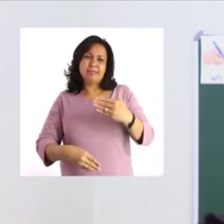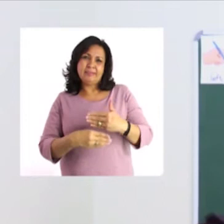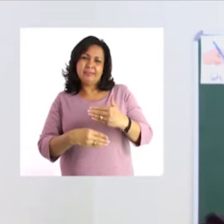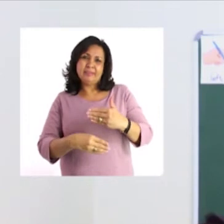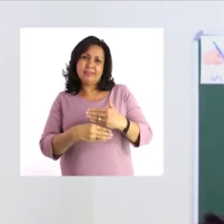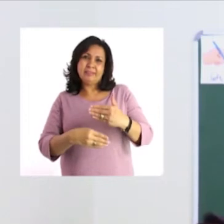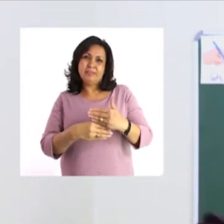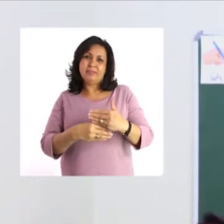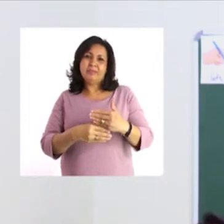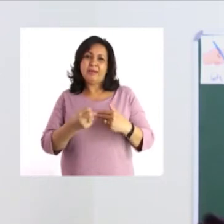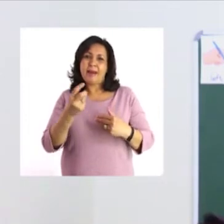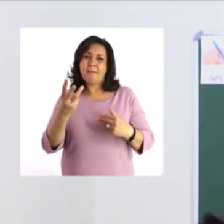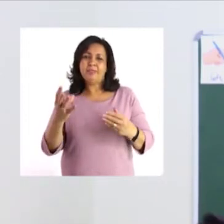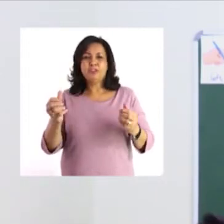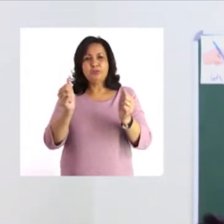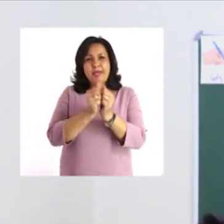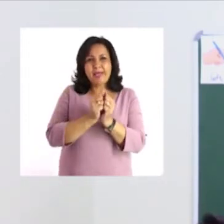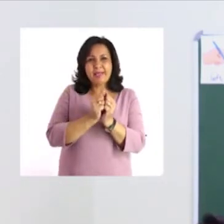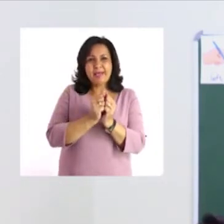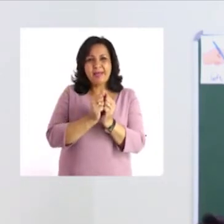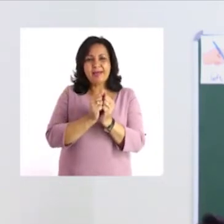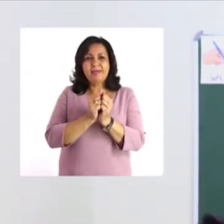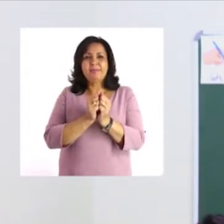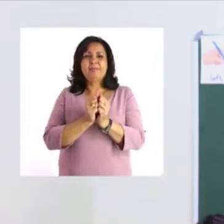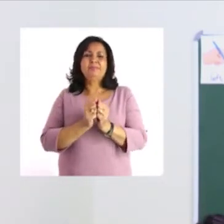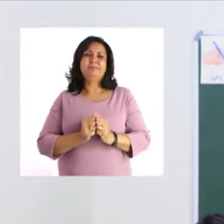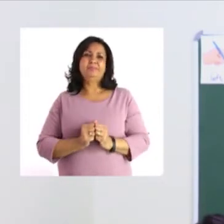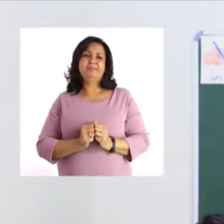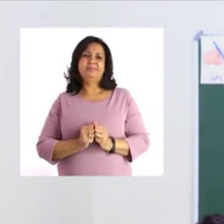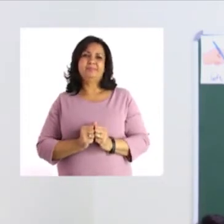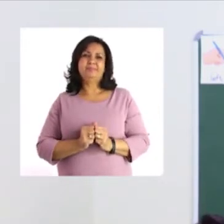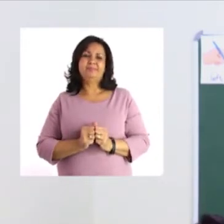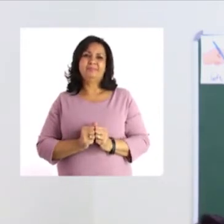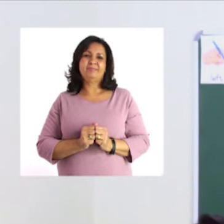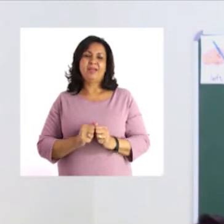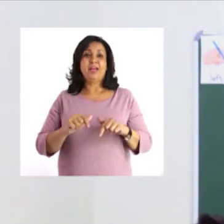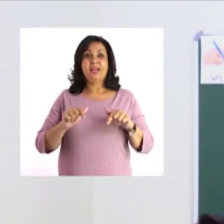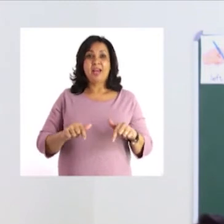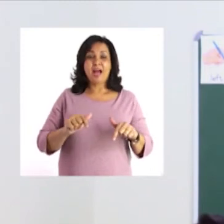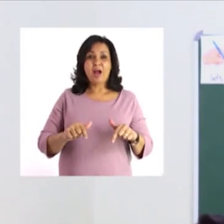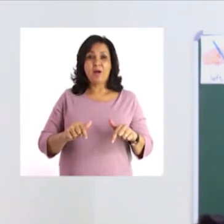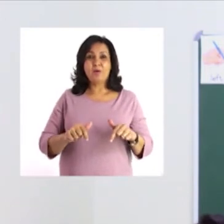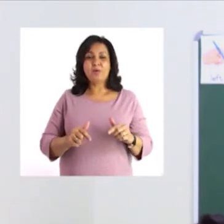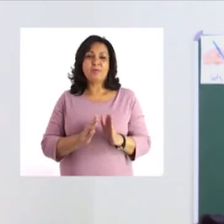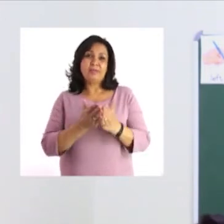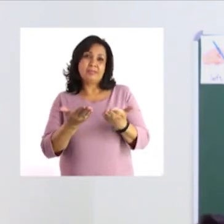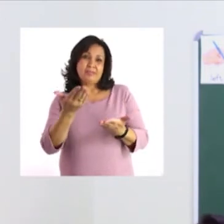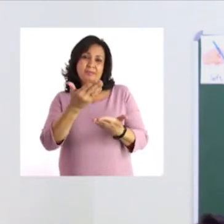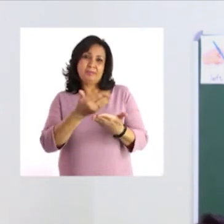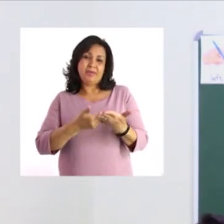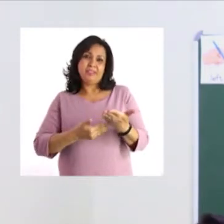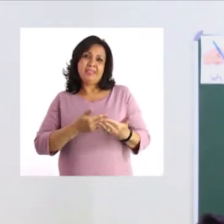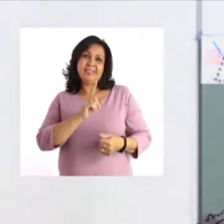numbers together to make a greater number. Well, now I would like you to turn to page